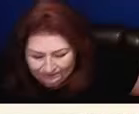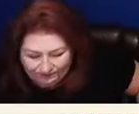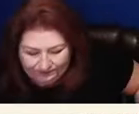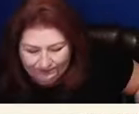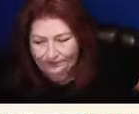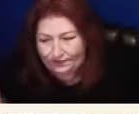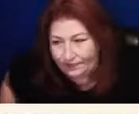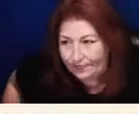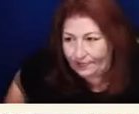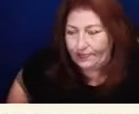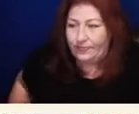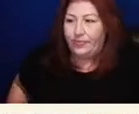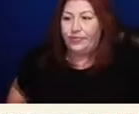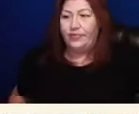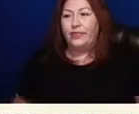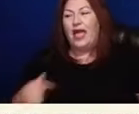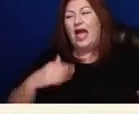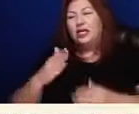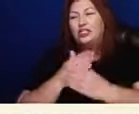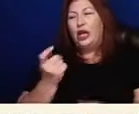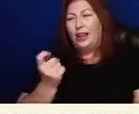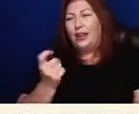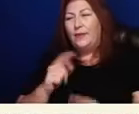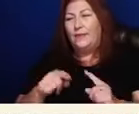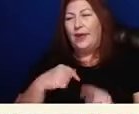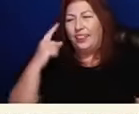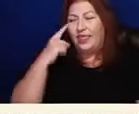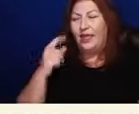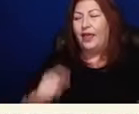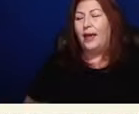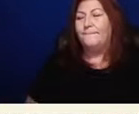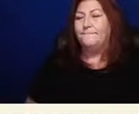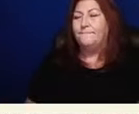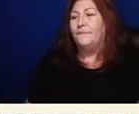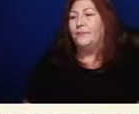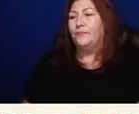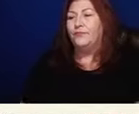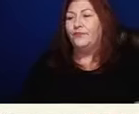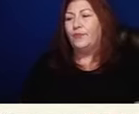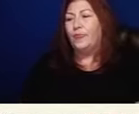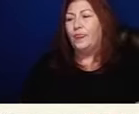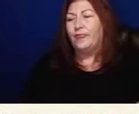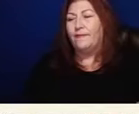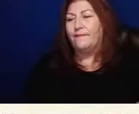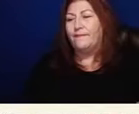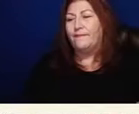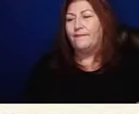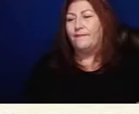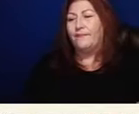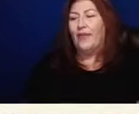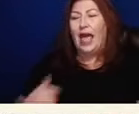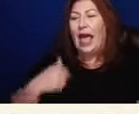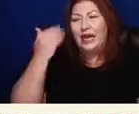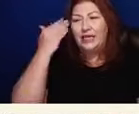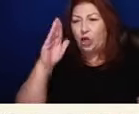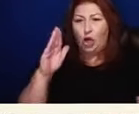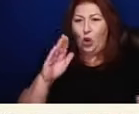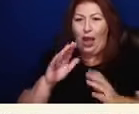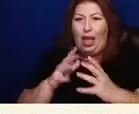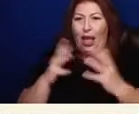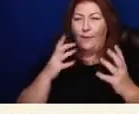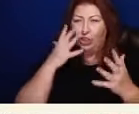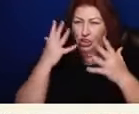You know, I shared a little bit, but I think I did not know how much shame